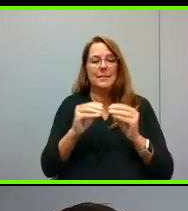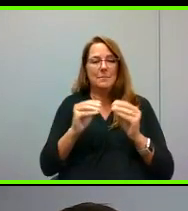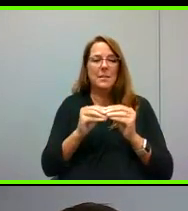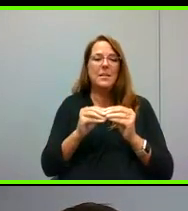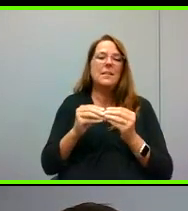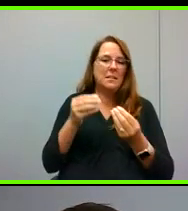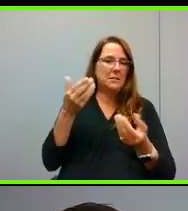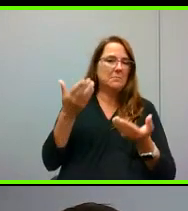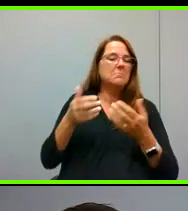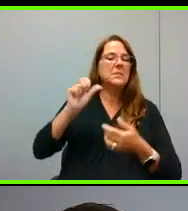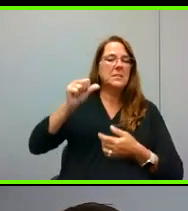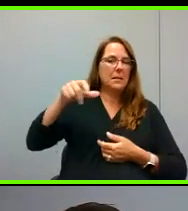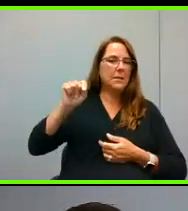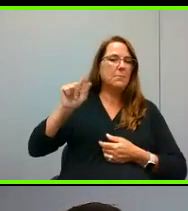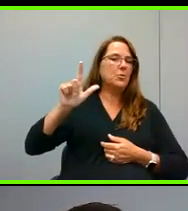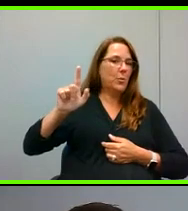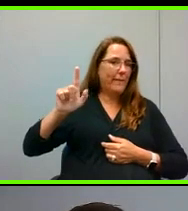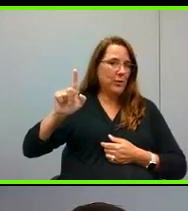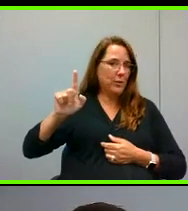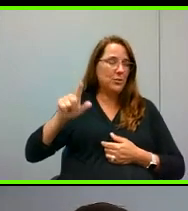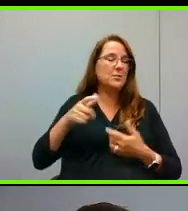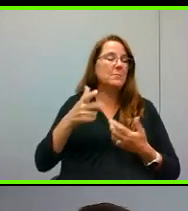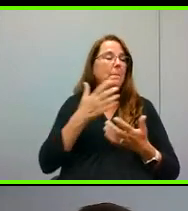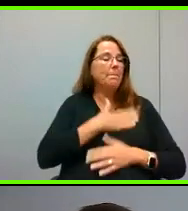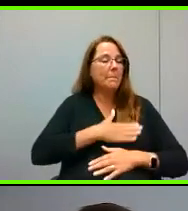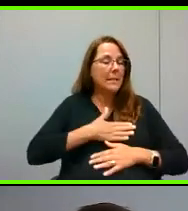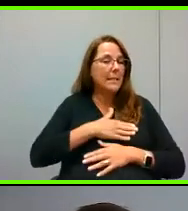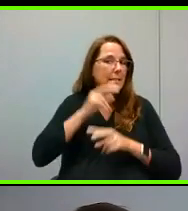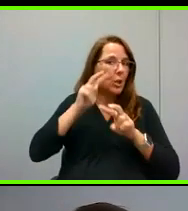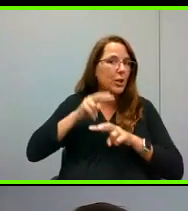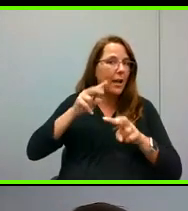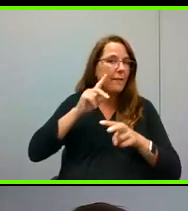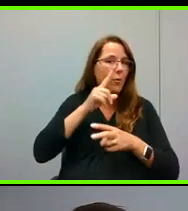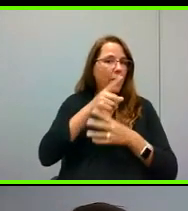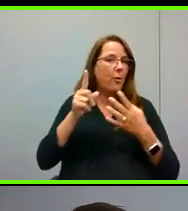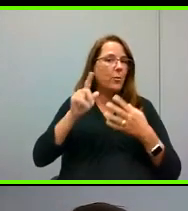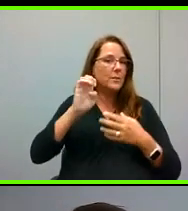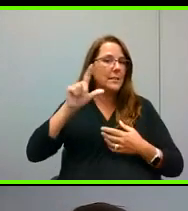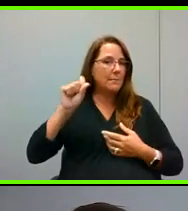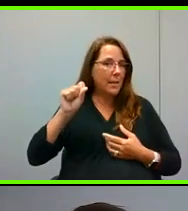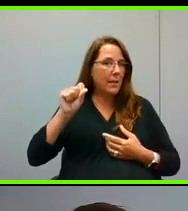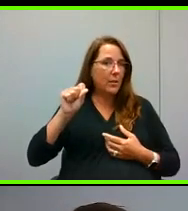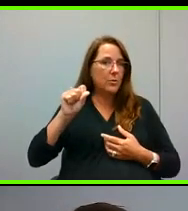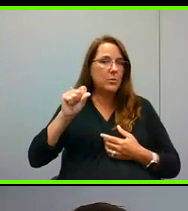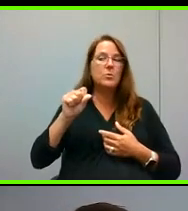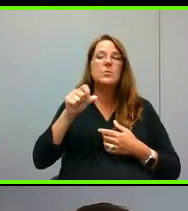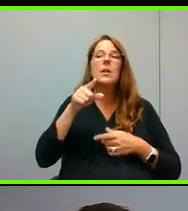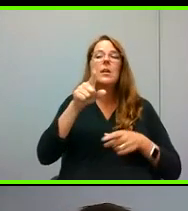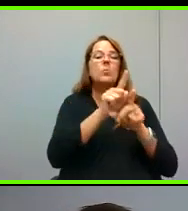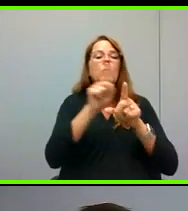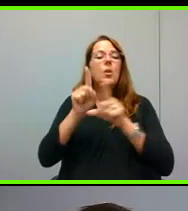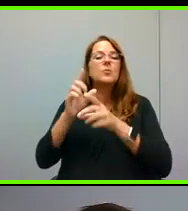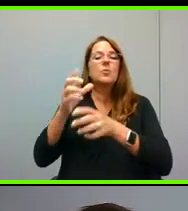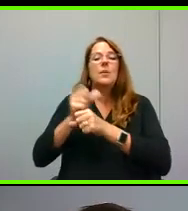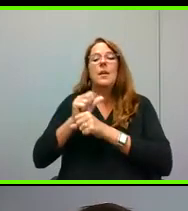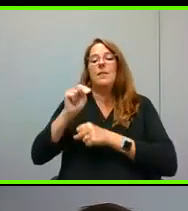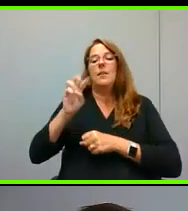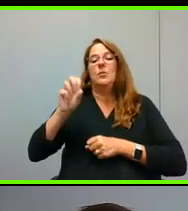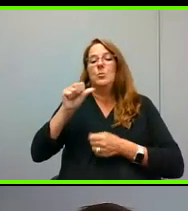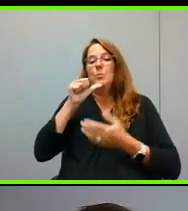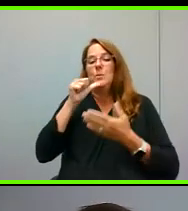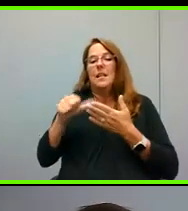looking at September 21st. But please be on the lookout for those emails, and you will also be getting the newsletter